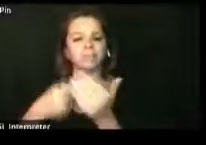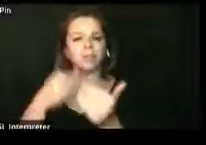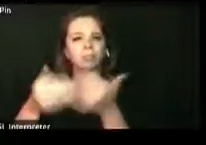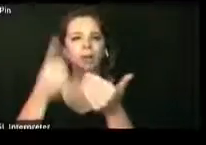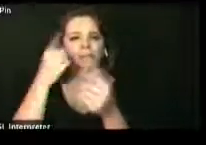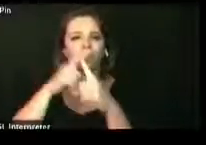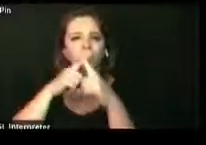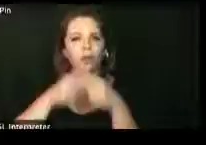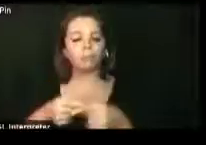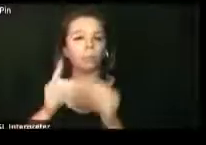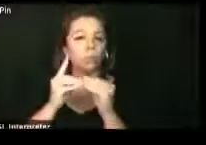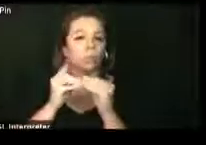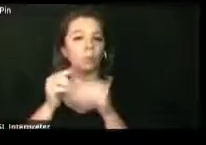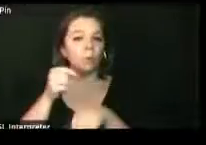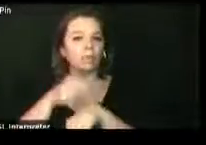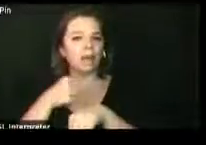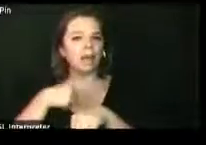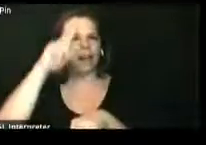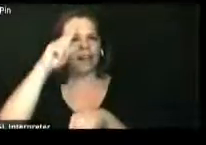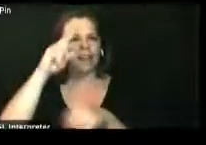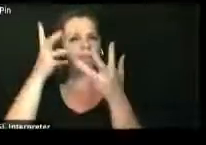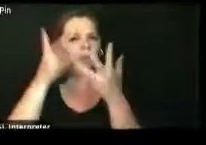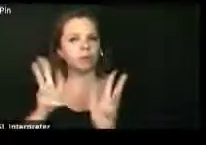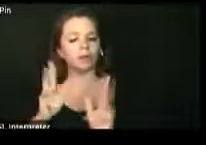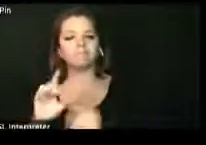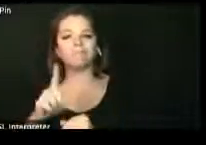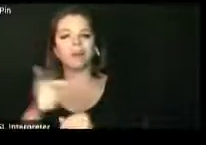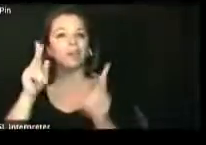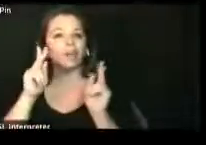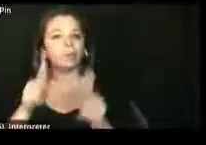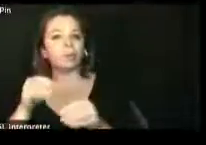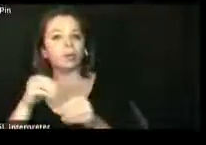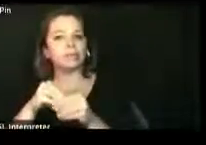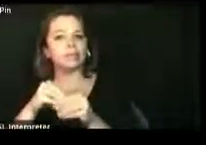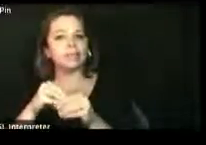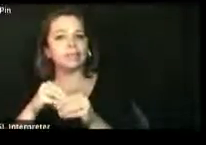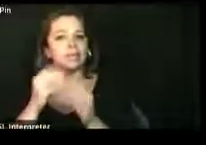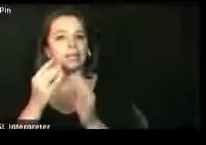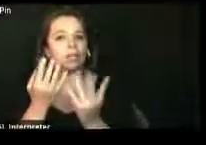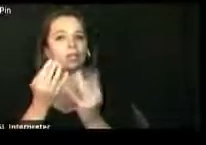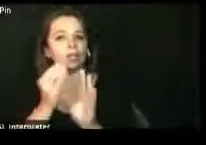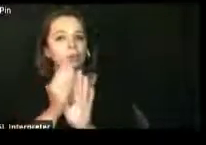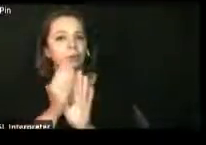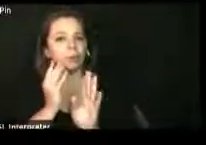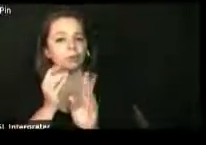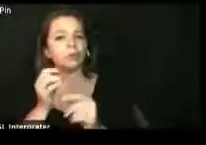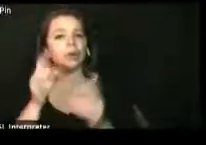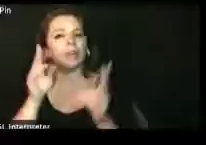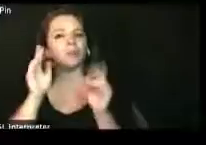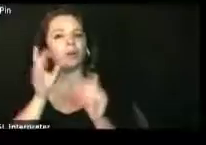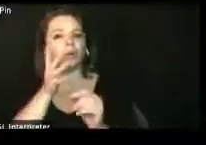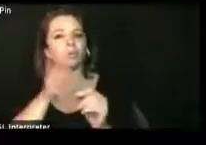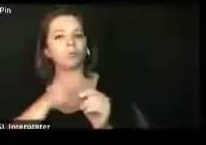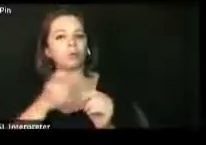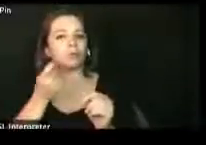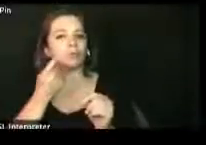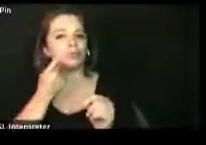it. The other person in the queue is the lady who just spoke and gave her second